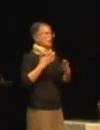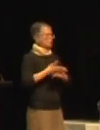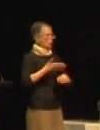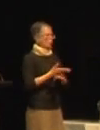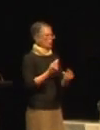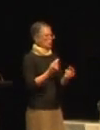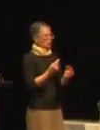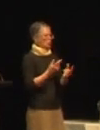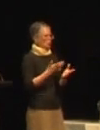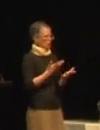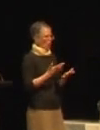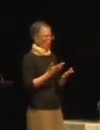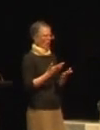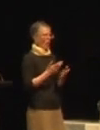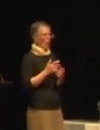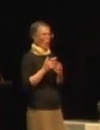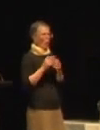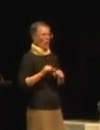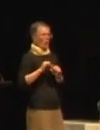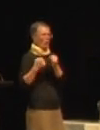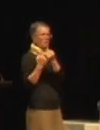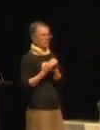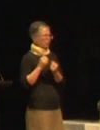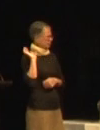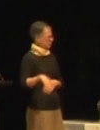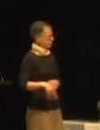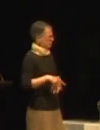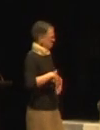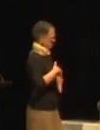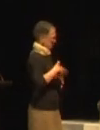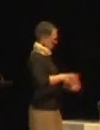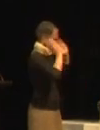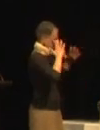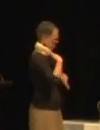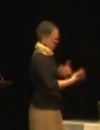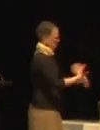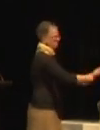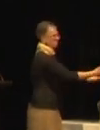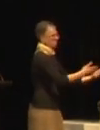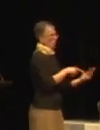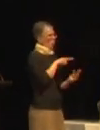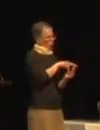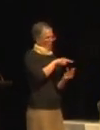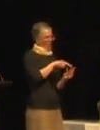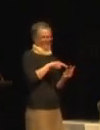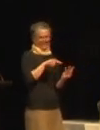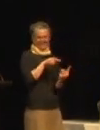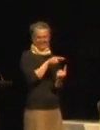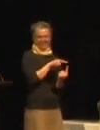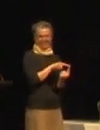started now? We think we need to do three things. Bottom-up